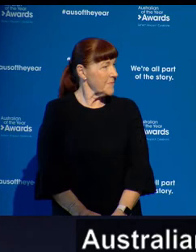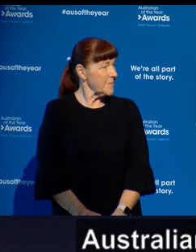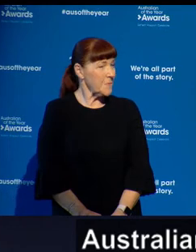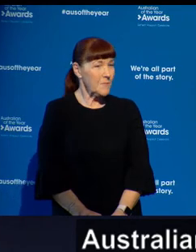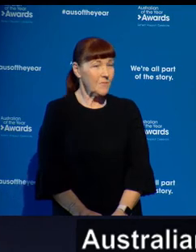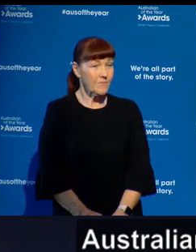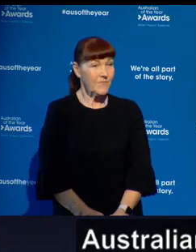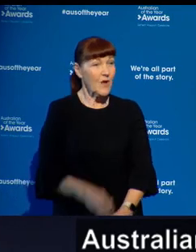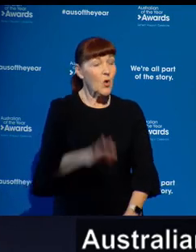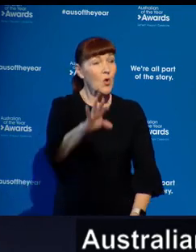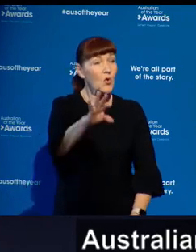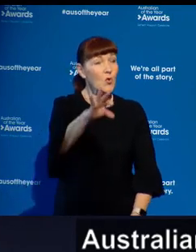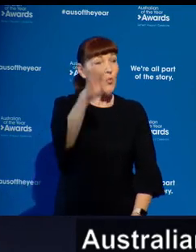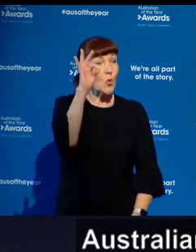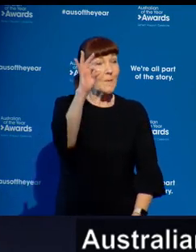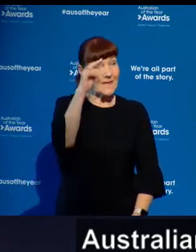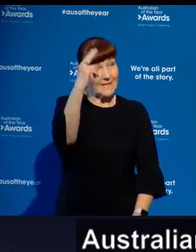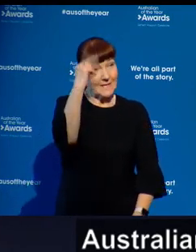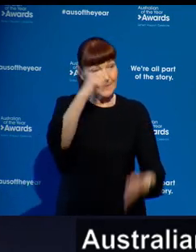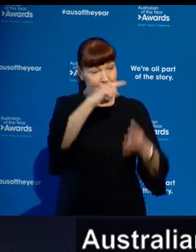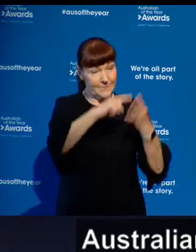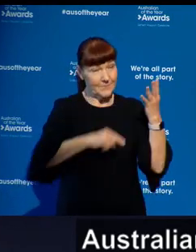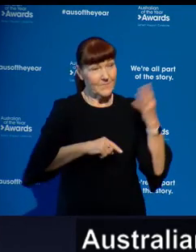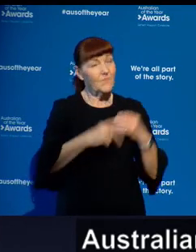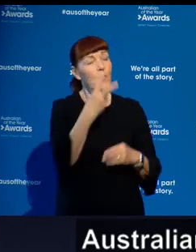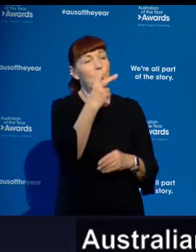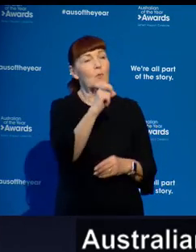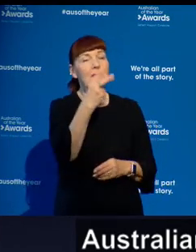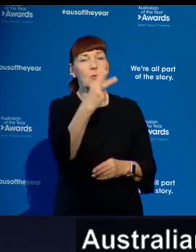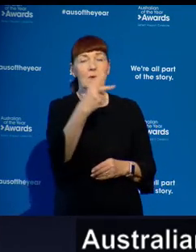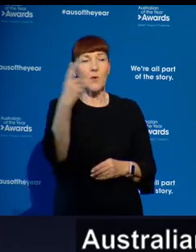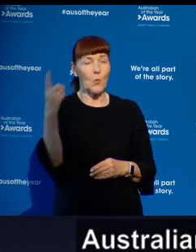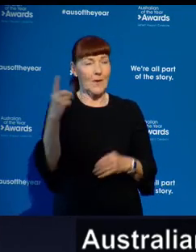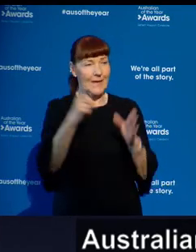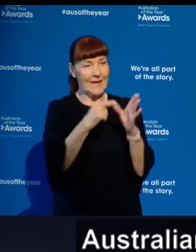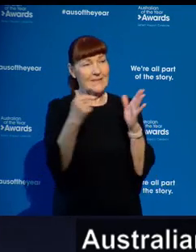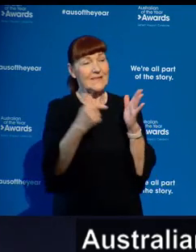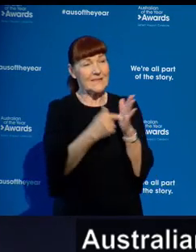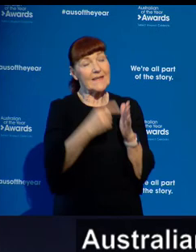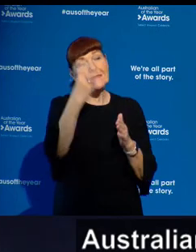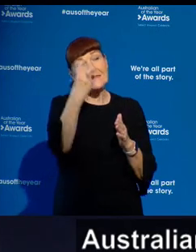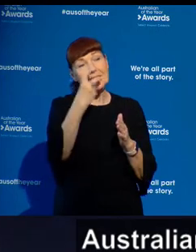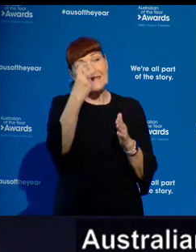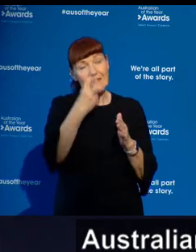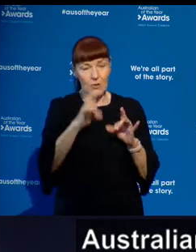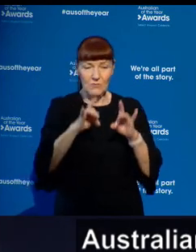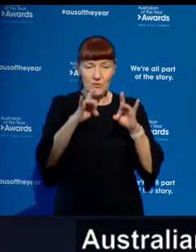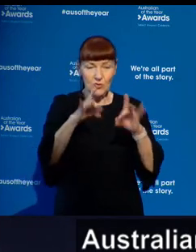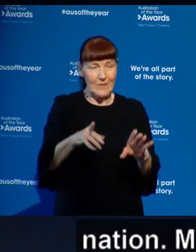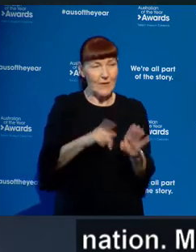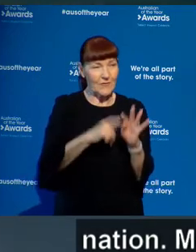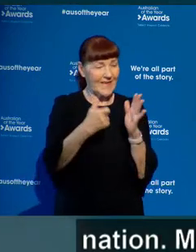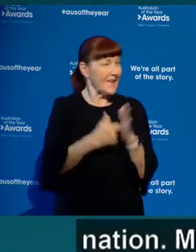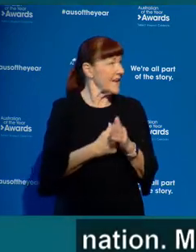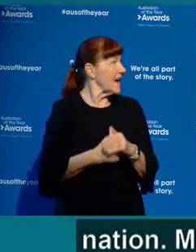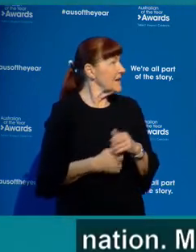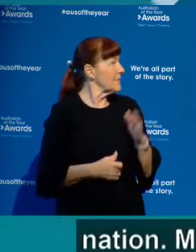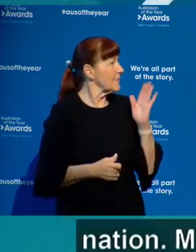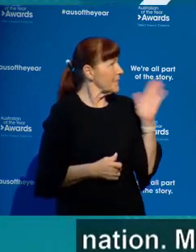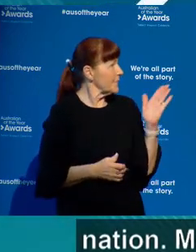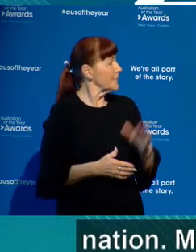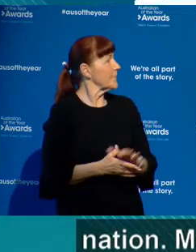And the nominees for the 2021 ACT Senior Australian of the Year are